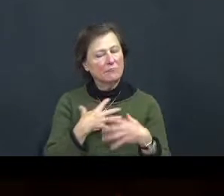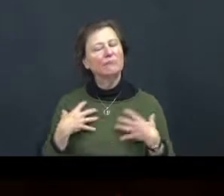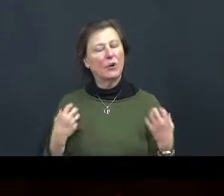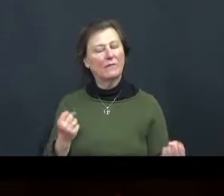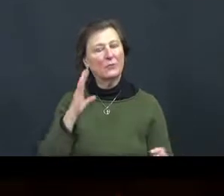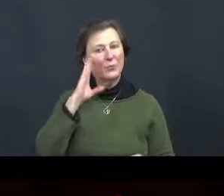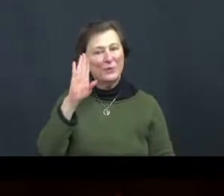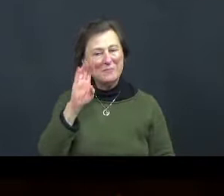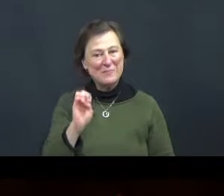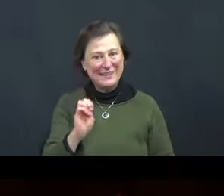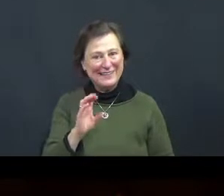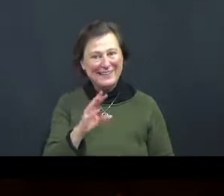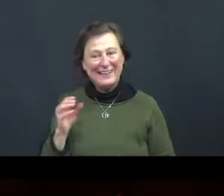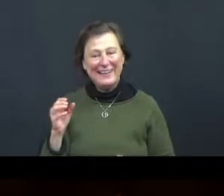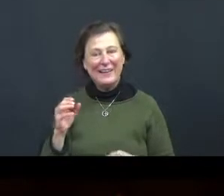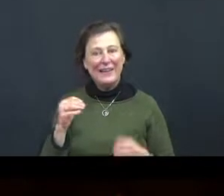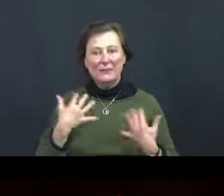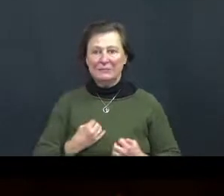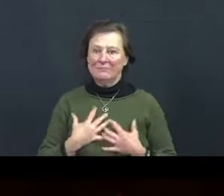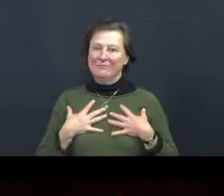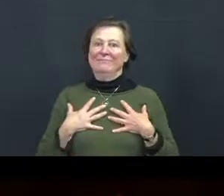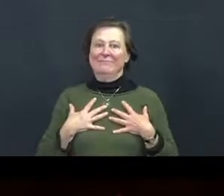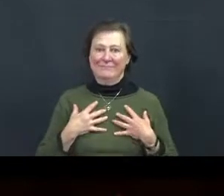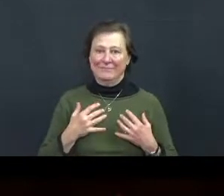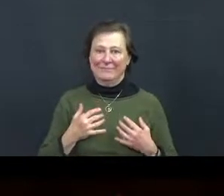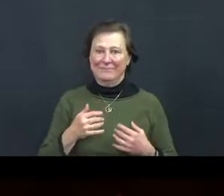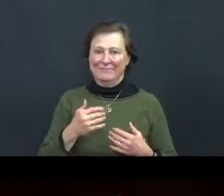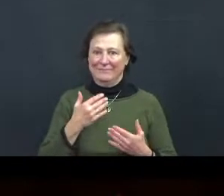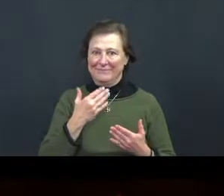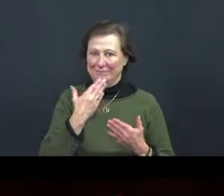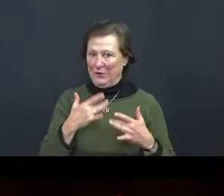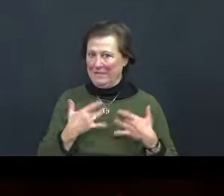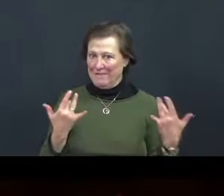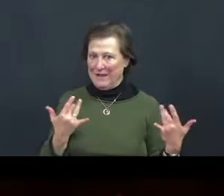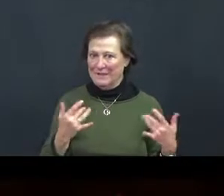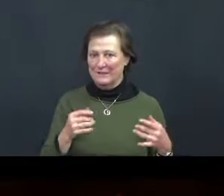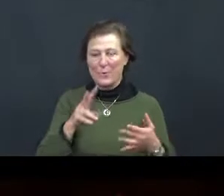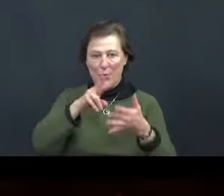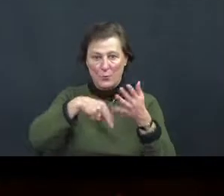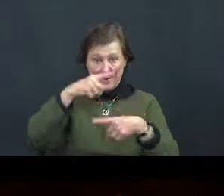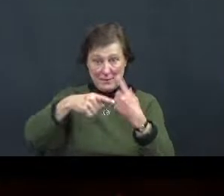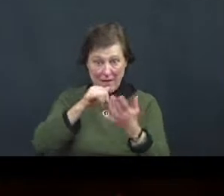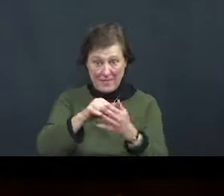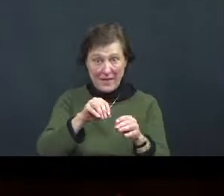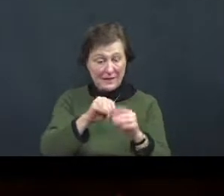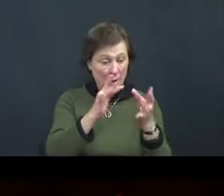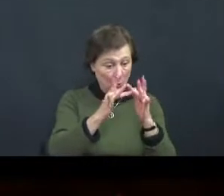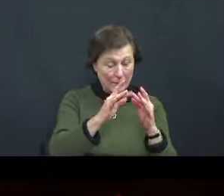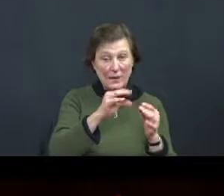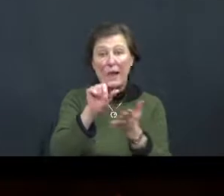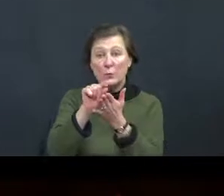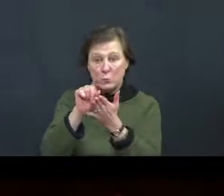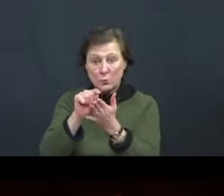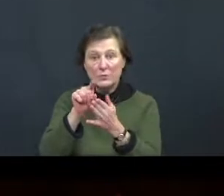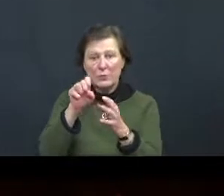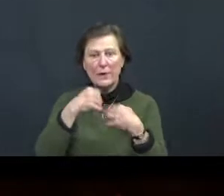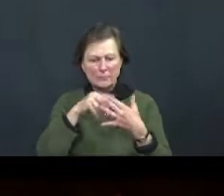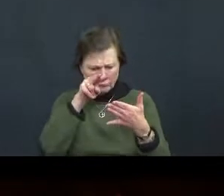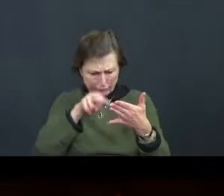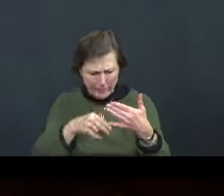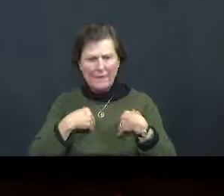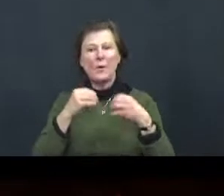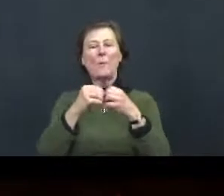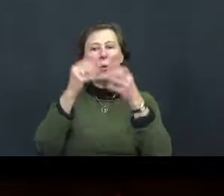be. And I think it'll be a moving event, too. So please read about that in our website and on our newsletter so you have more